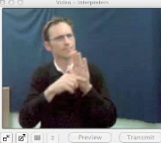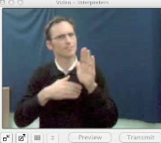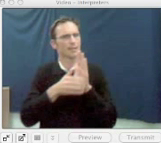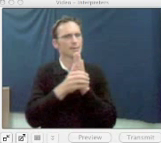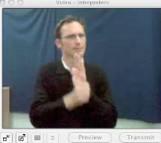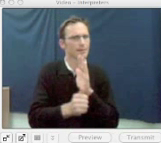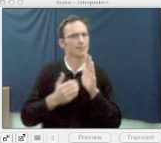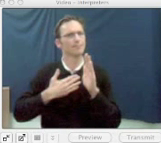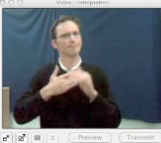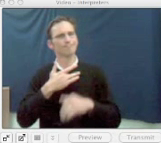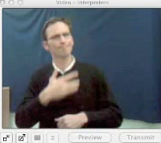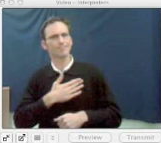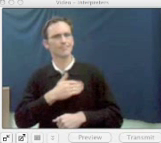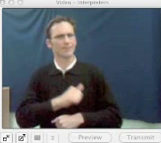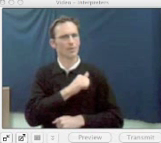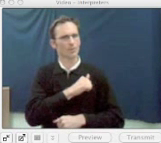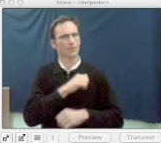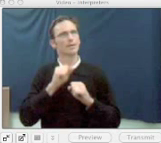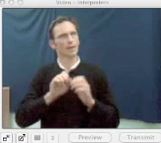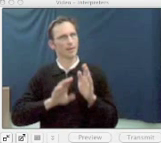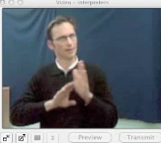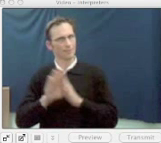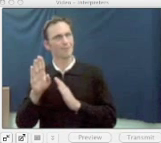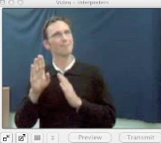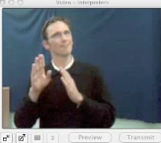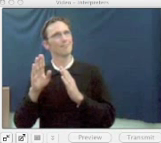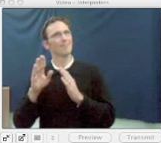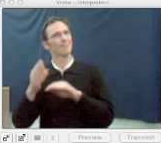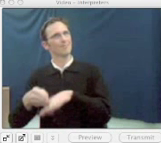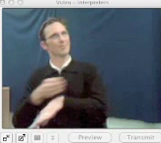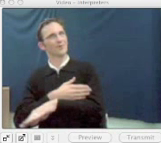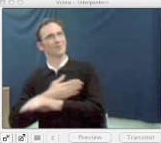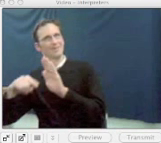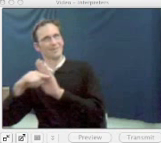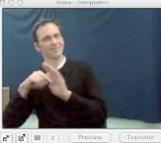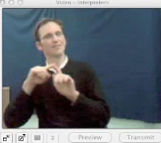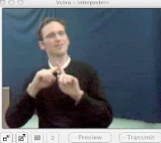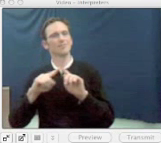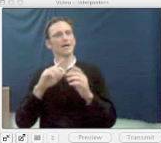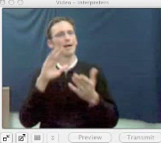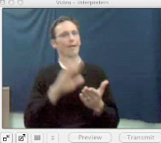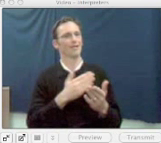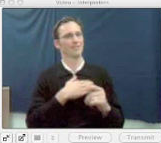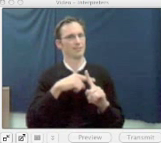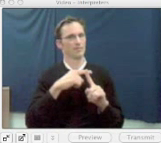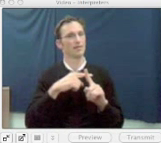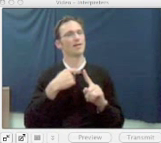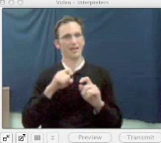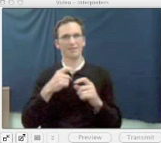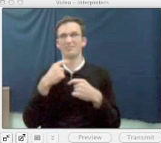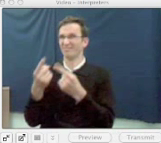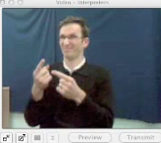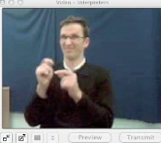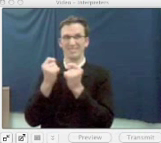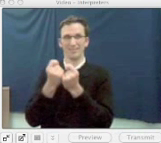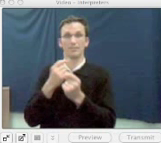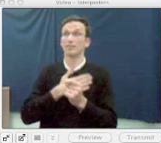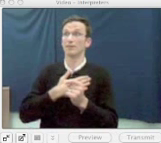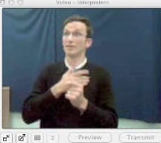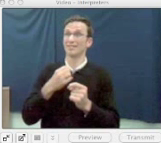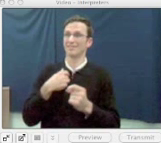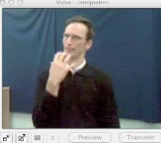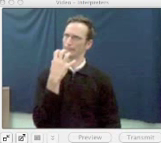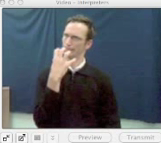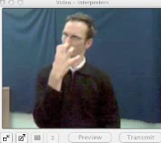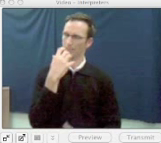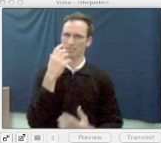and appreciated. I have to say sometimes to my colleagues, watch for when I start to get cranky and tell me it's becoming